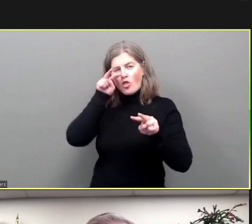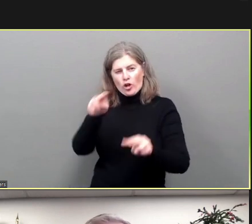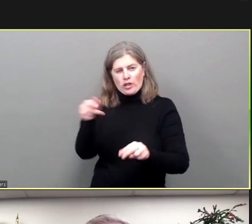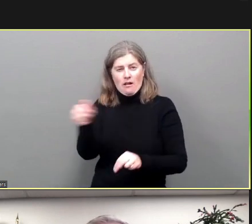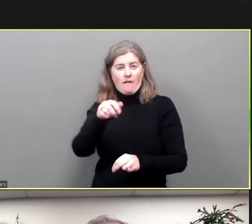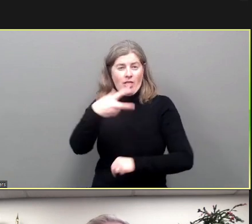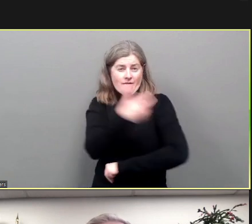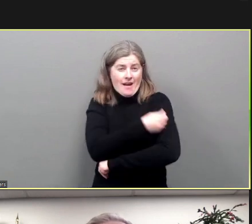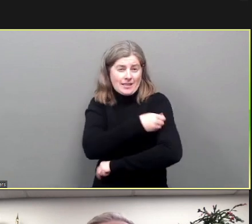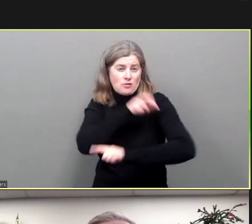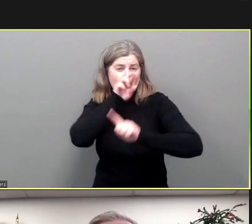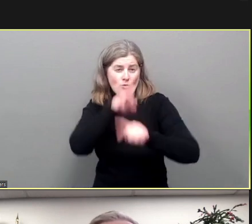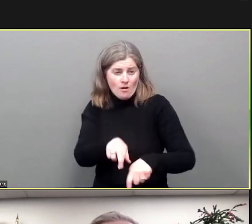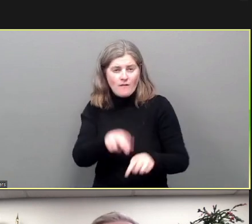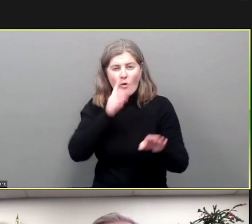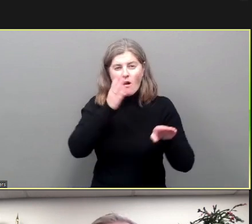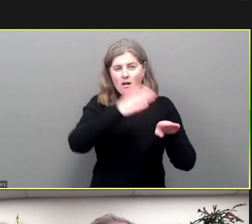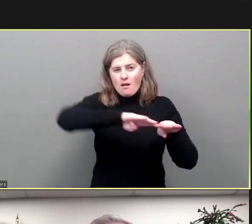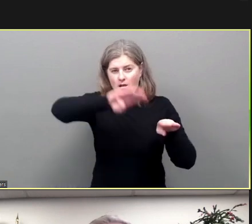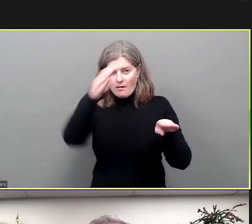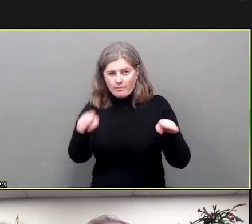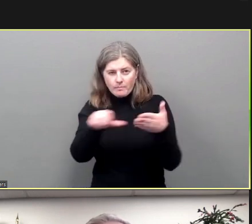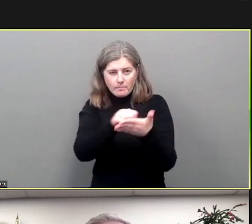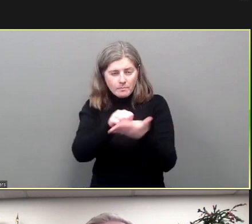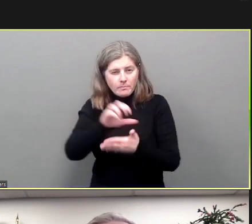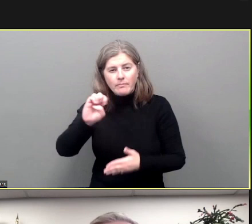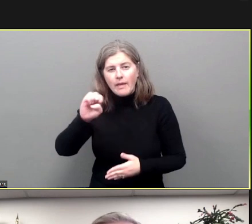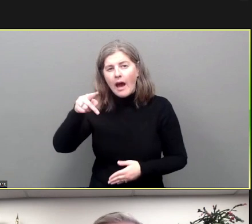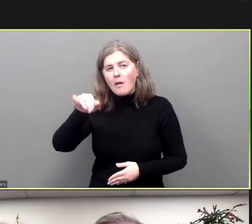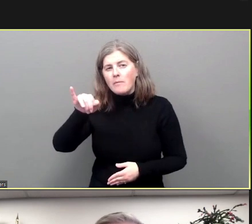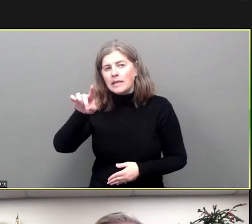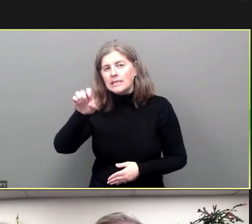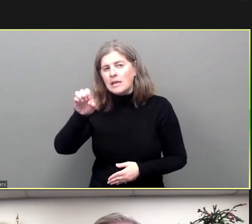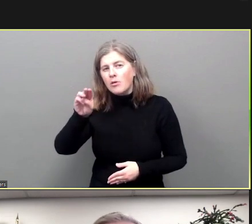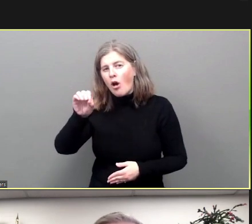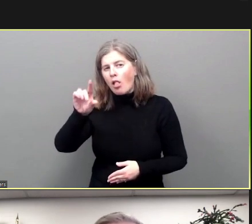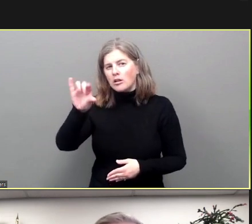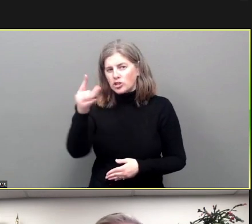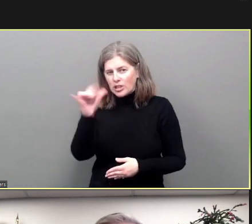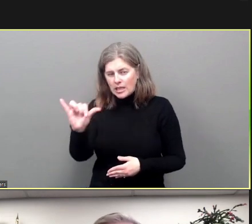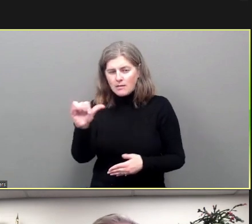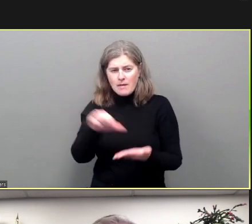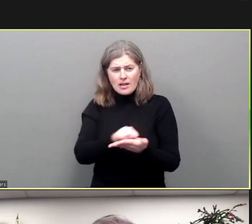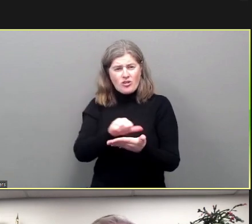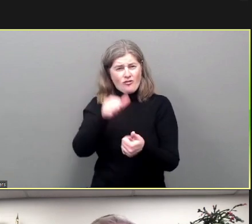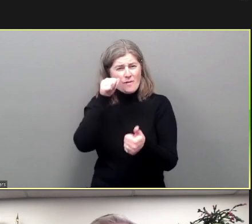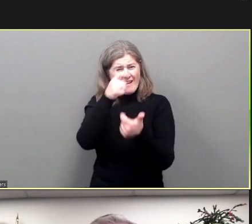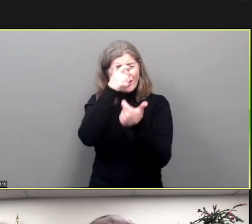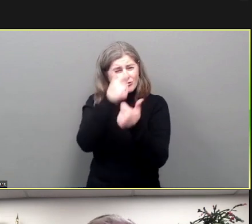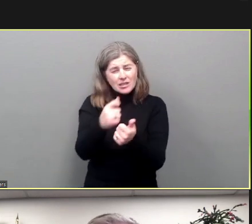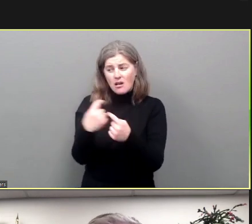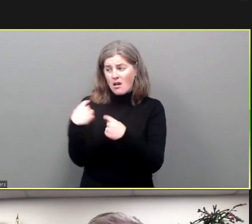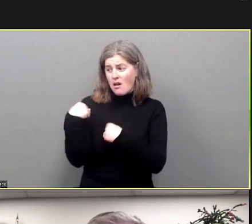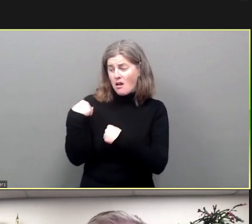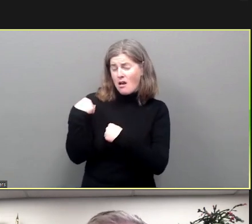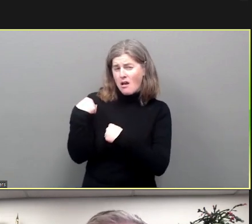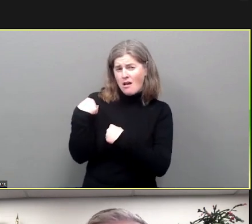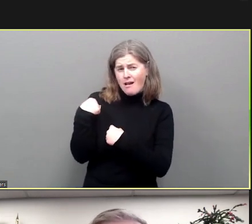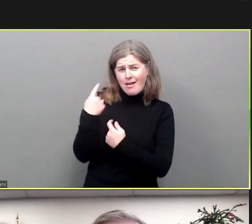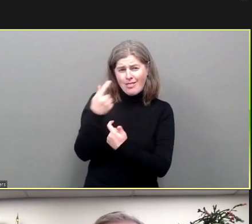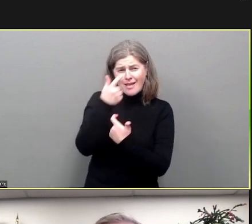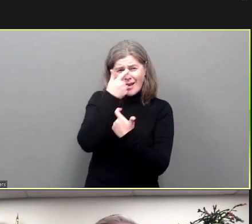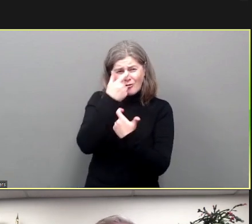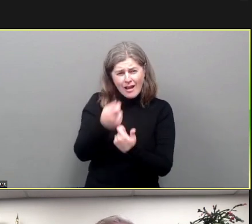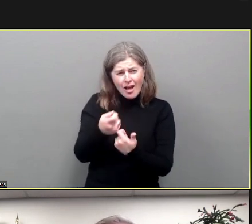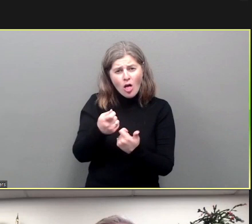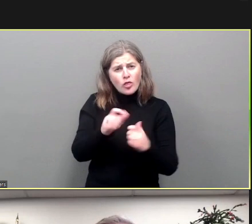report on the epidemiology page. But, you know, it's interesting, since the beginning of the pandemic, the groups that are most